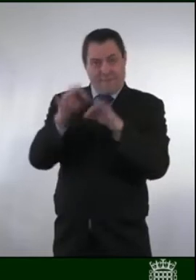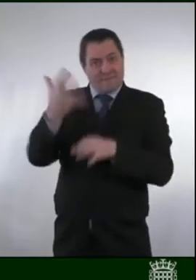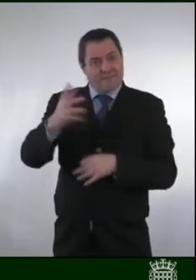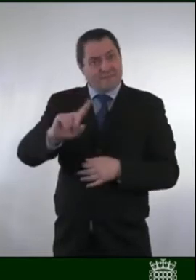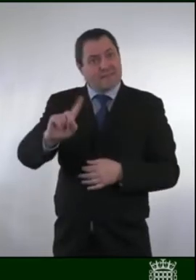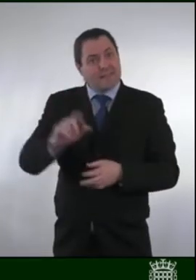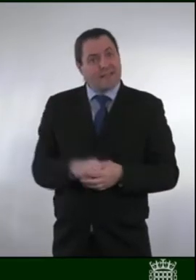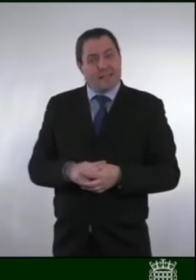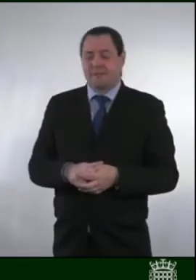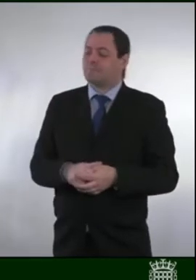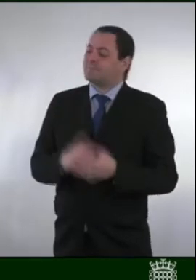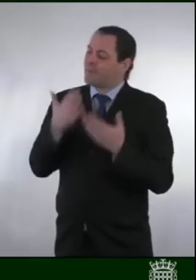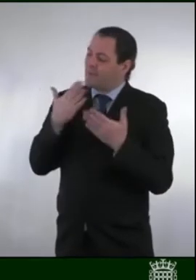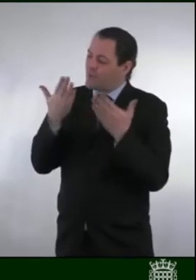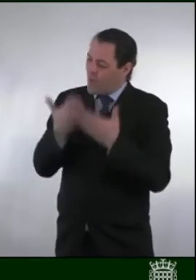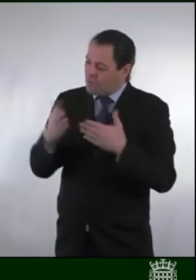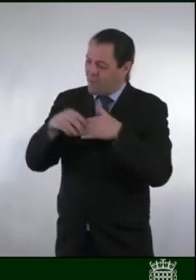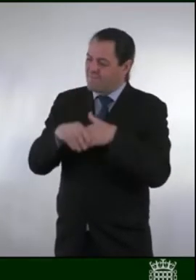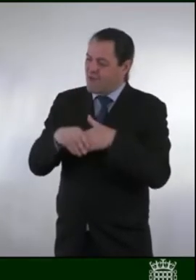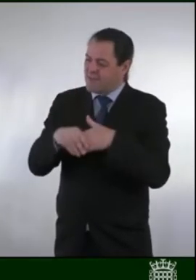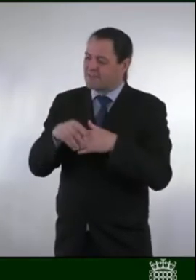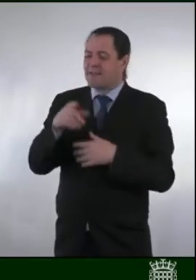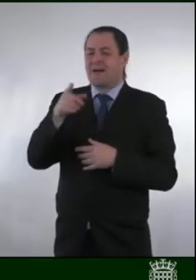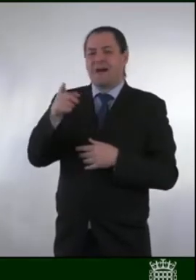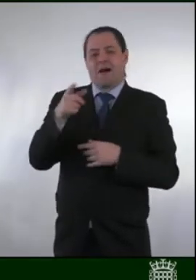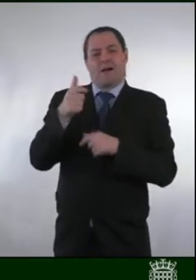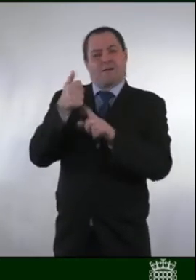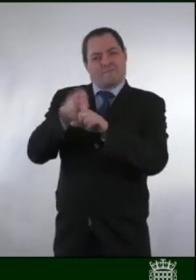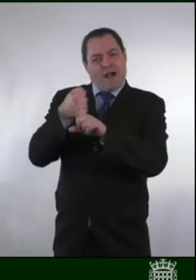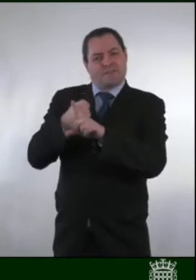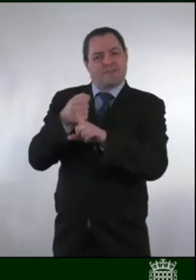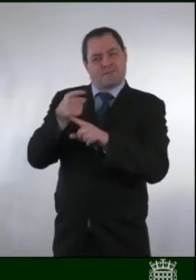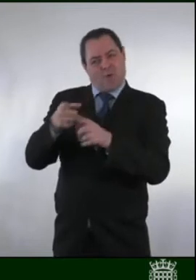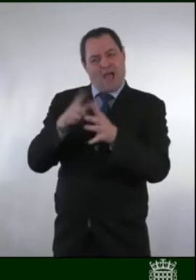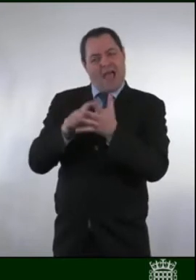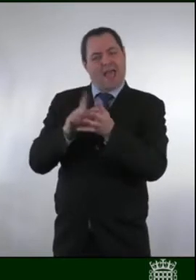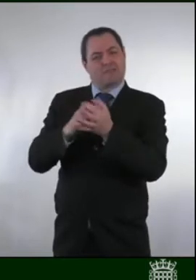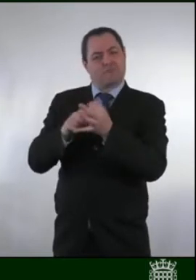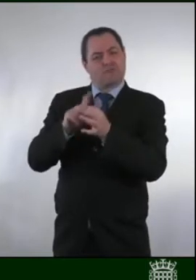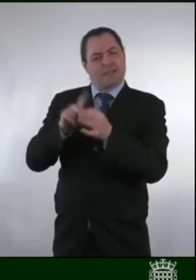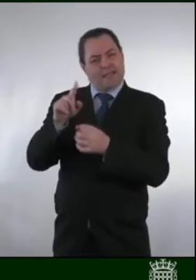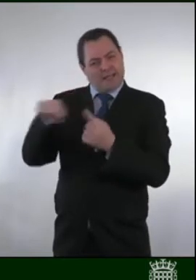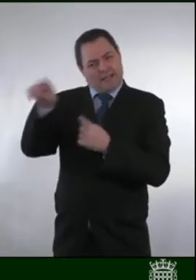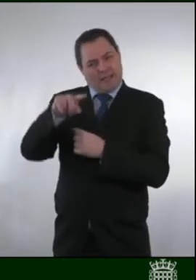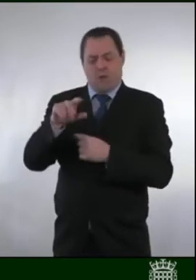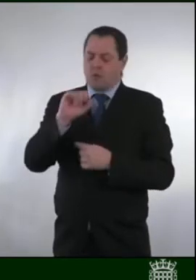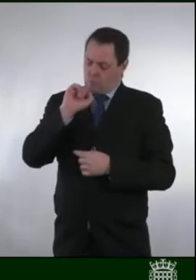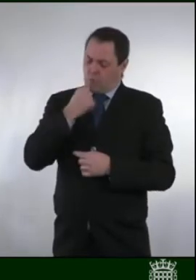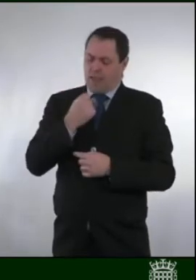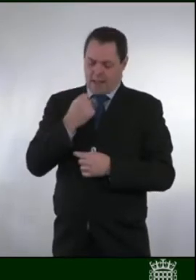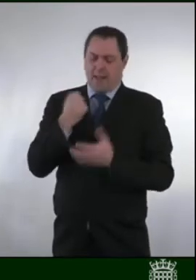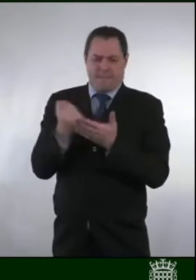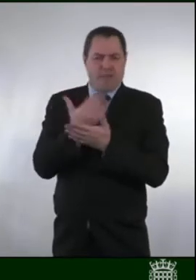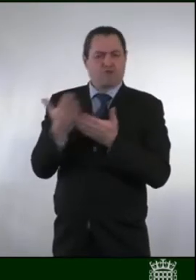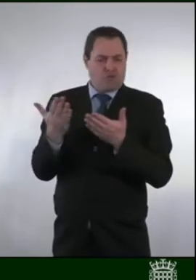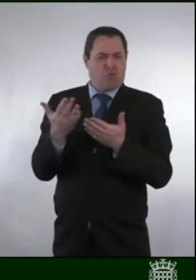thank my honourable friend for everything he does to fight for the interests of the people of Aylesbury, and I can confirm that we're on track to deliver